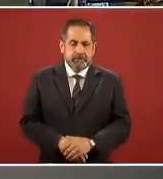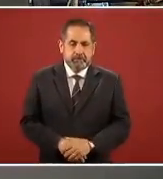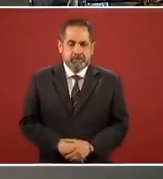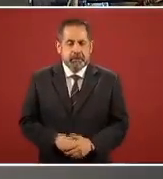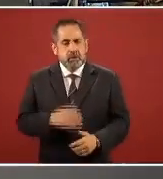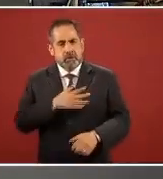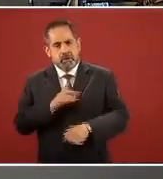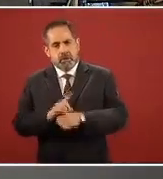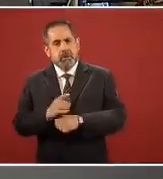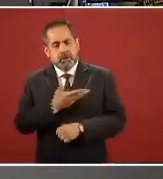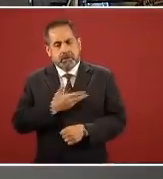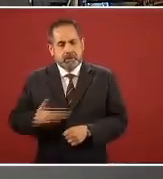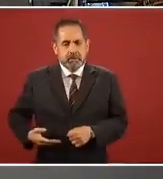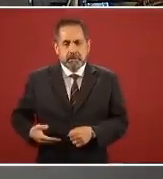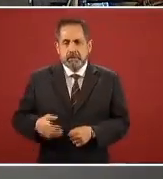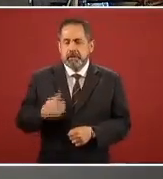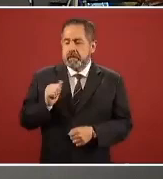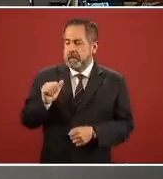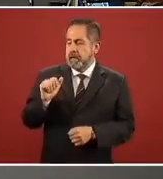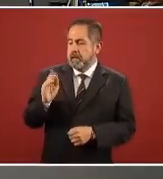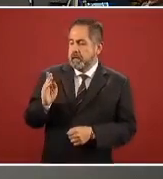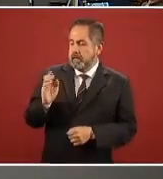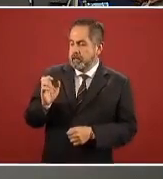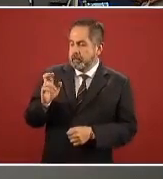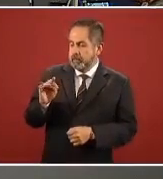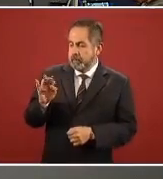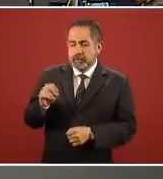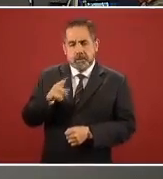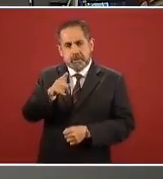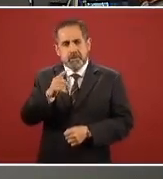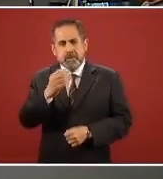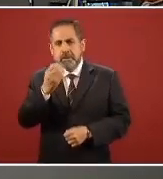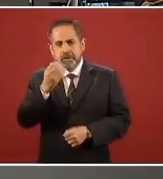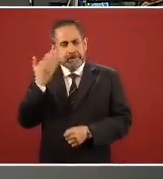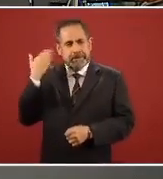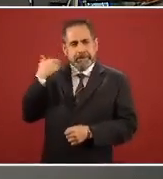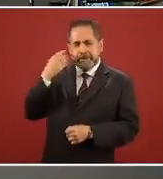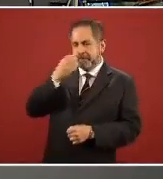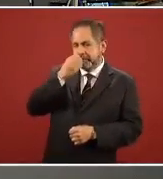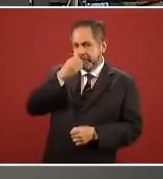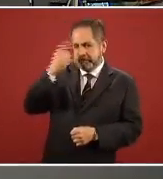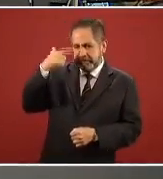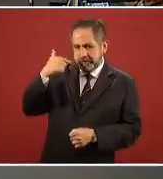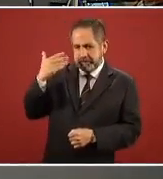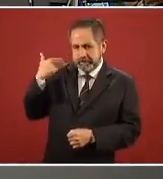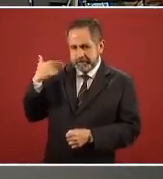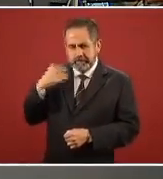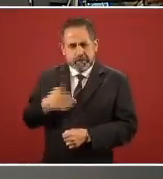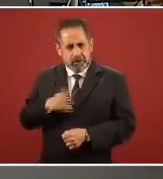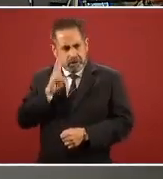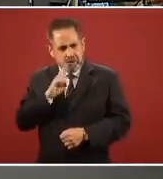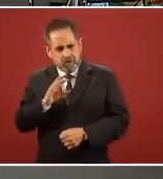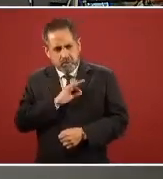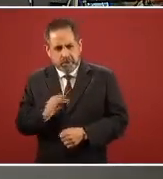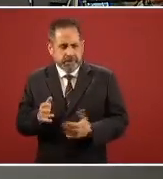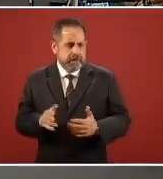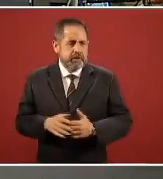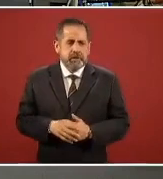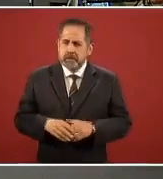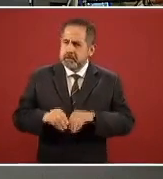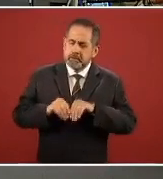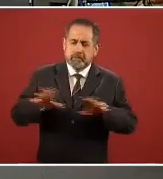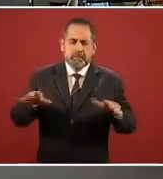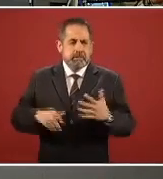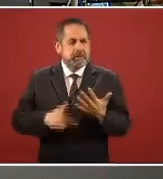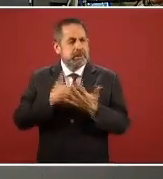Buenos días, presidente. Alberto Rodríguez, de CDP Noticias. Sobre la cena que tuvo con los empresarios, ¿será posible que se dé a conocer